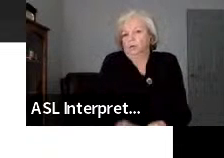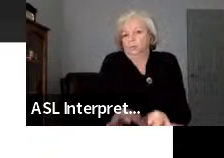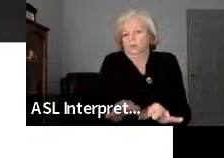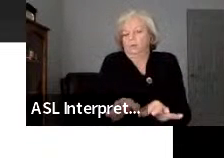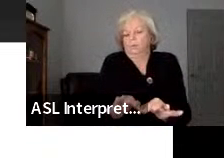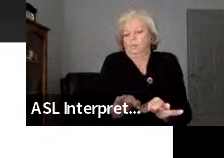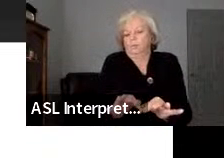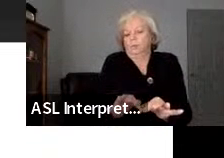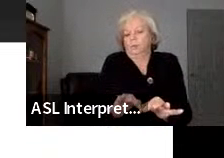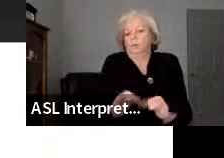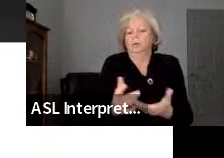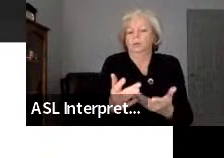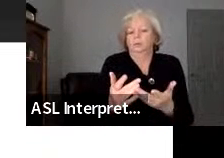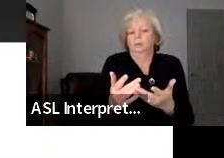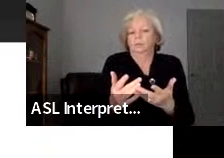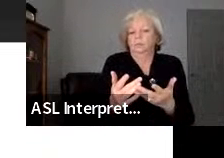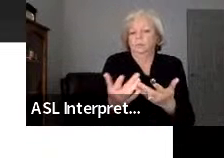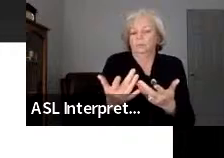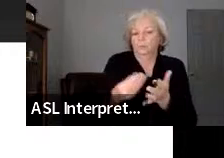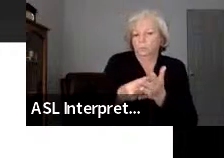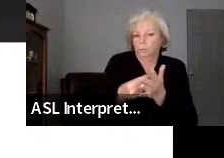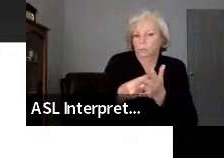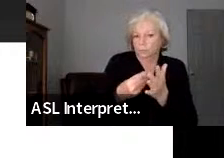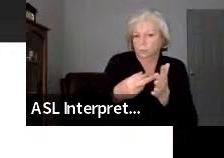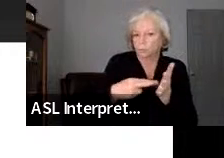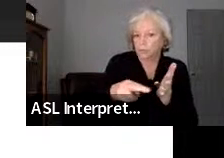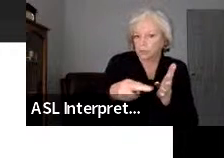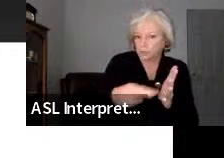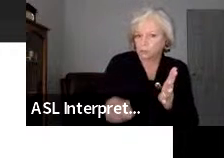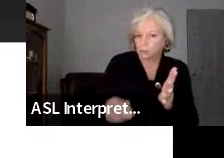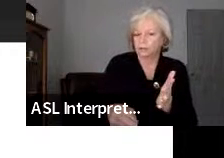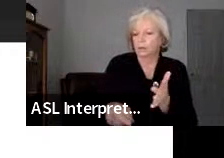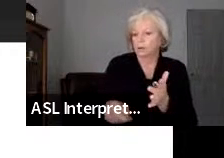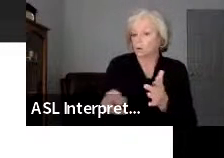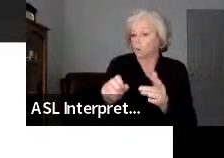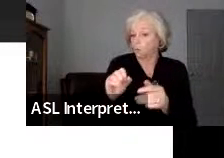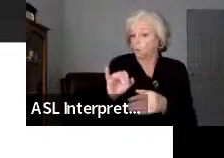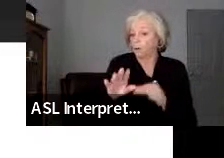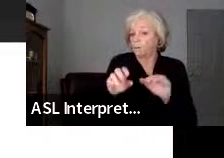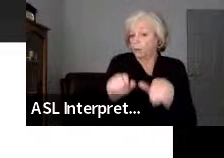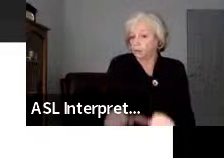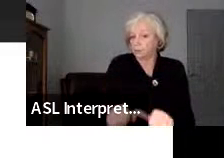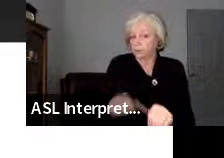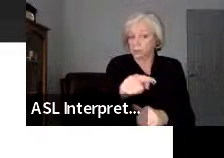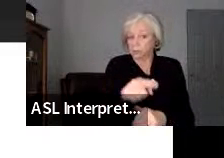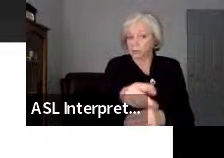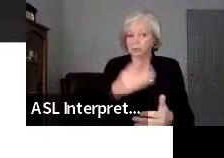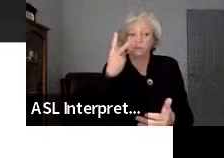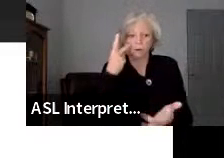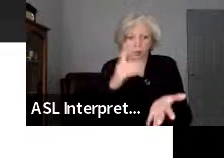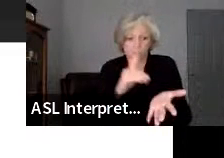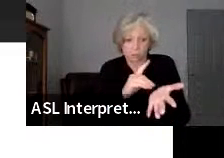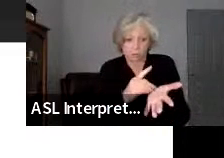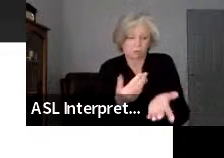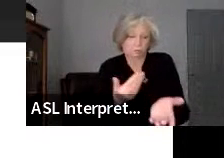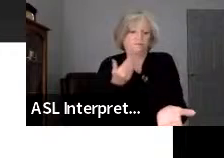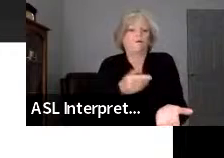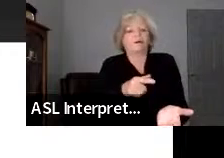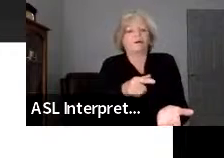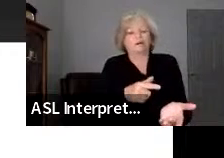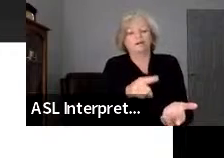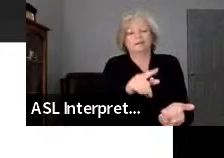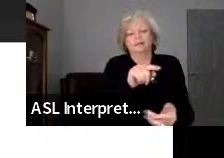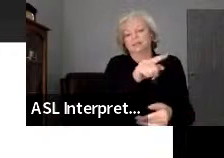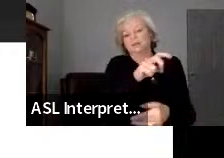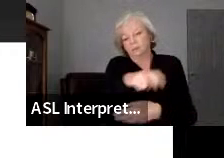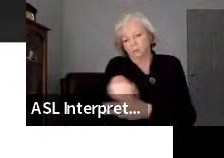in fact, to find out if this person has been seeing a doctor, and we can get them into that actual office for them